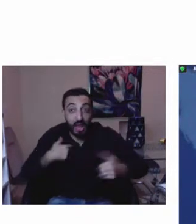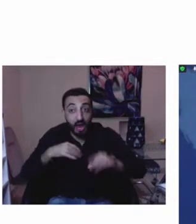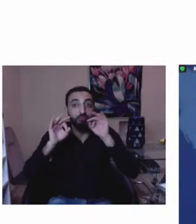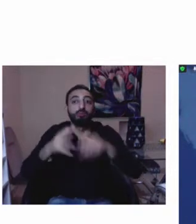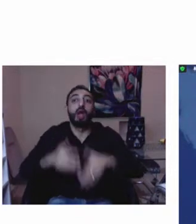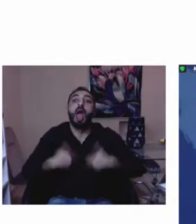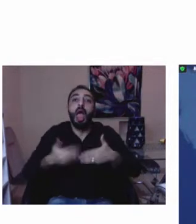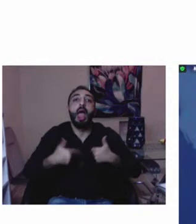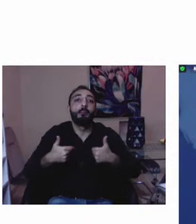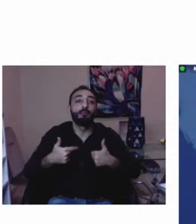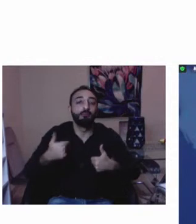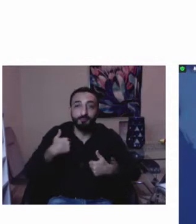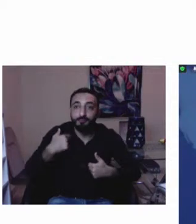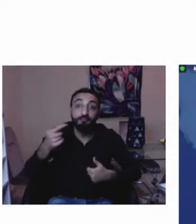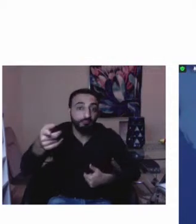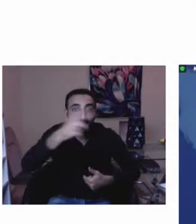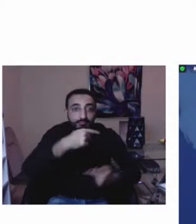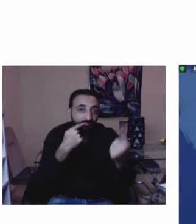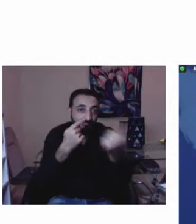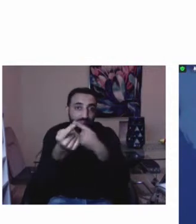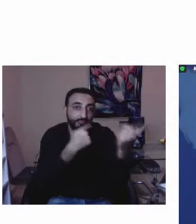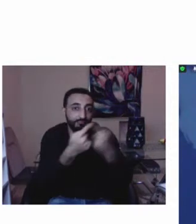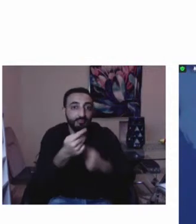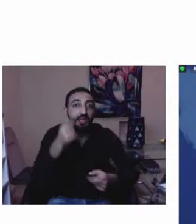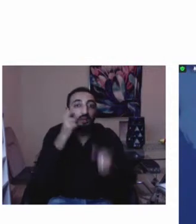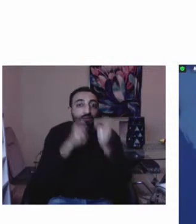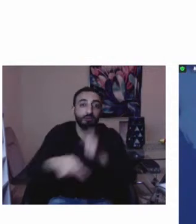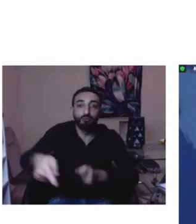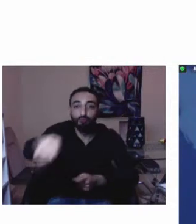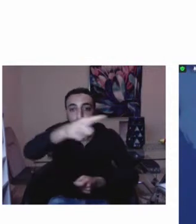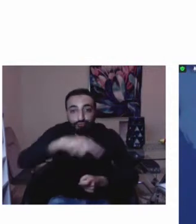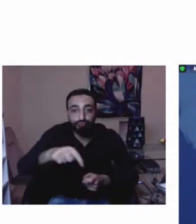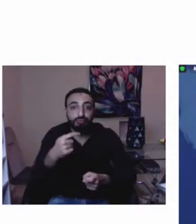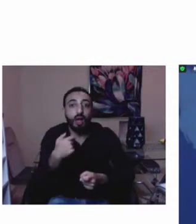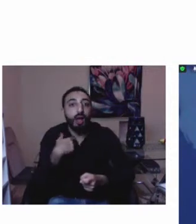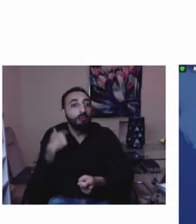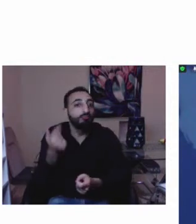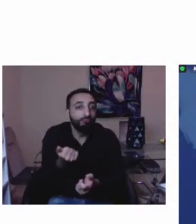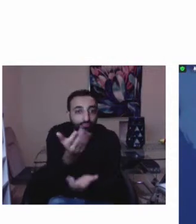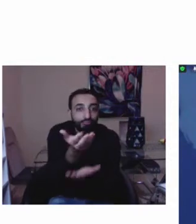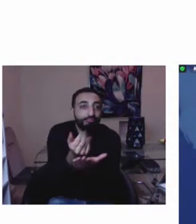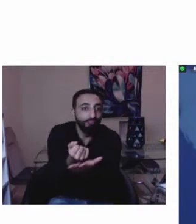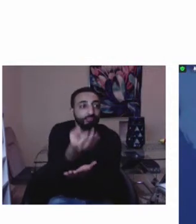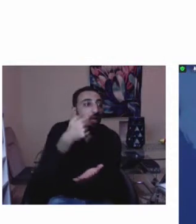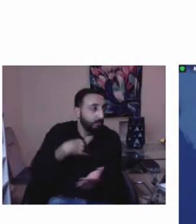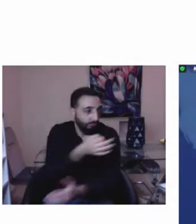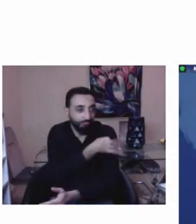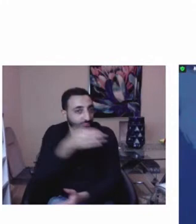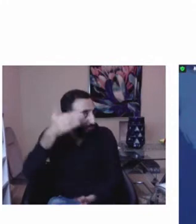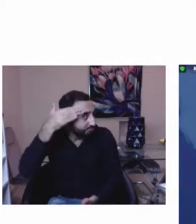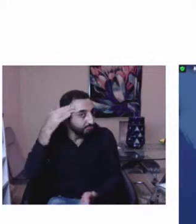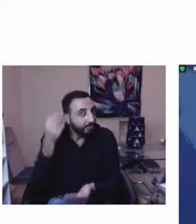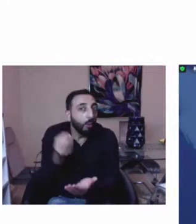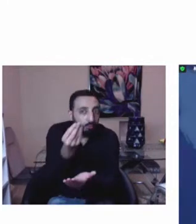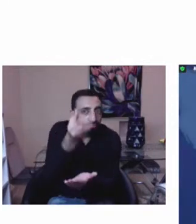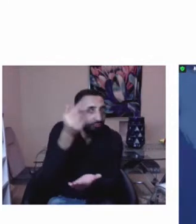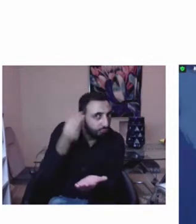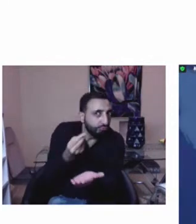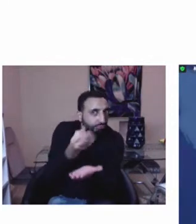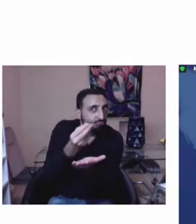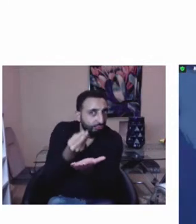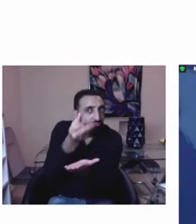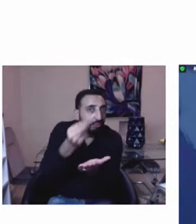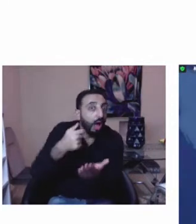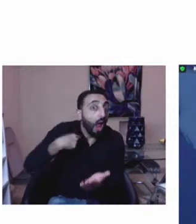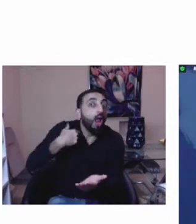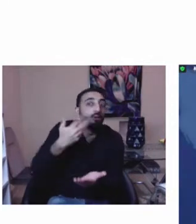and learn from your experience. We need all the good ideas there are. We are on solid